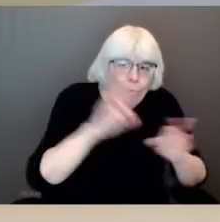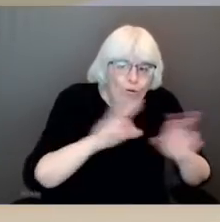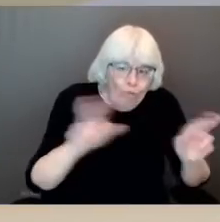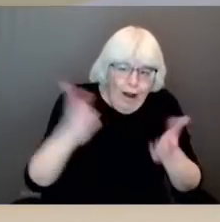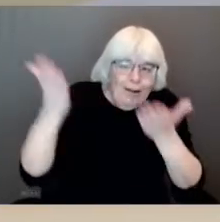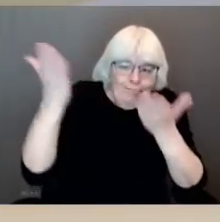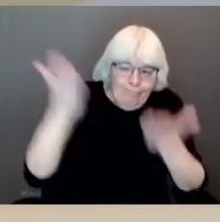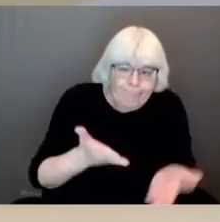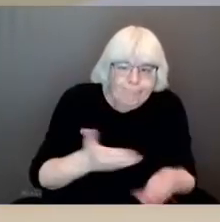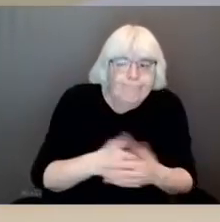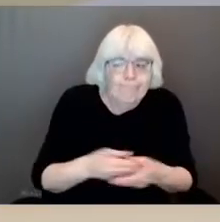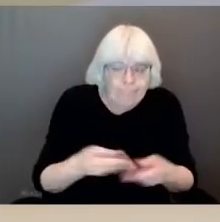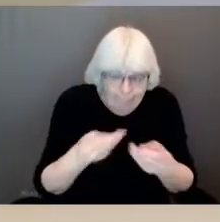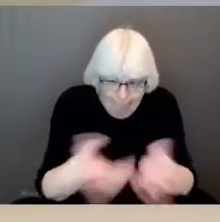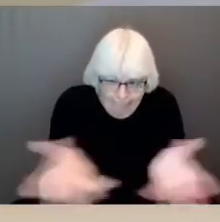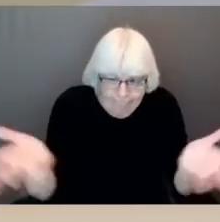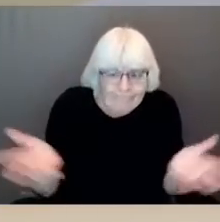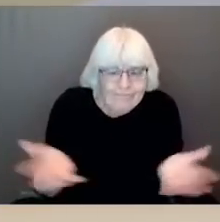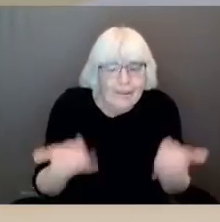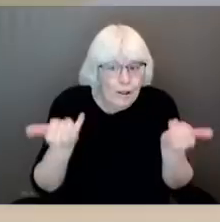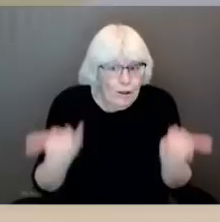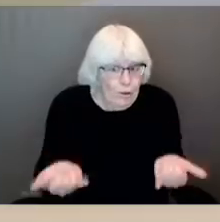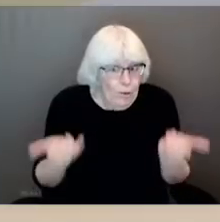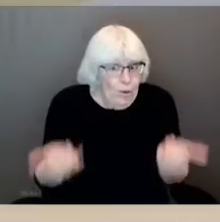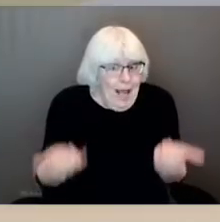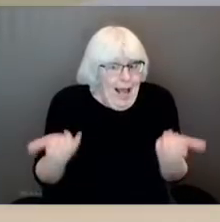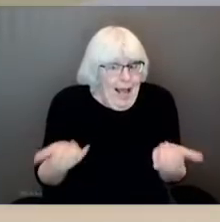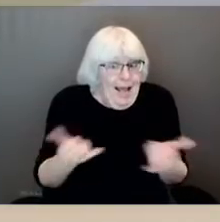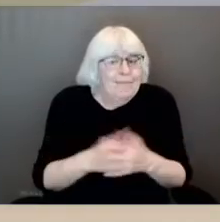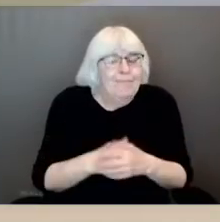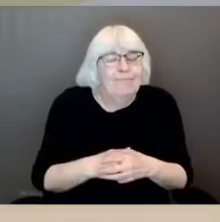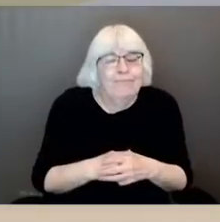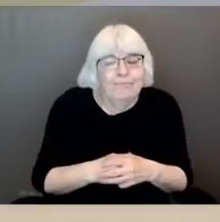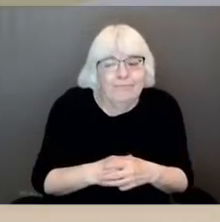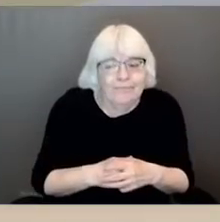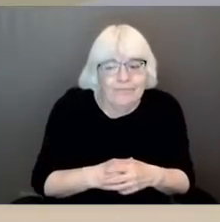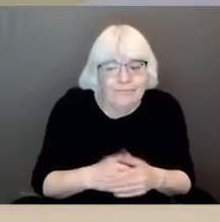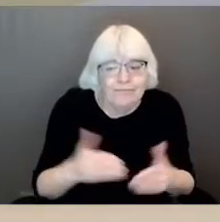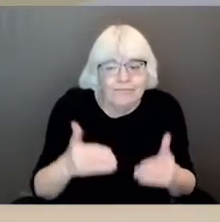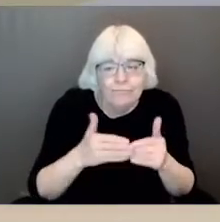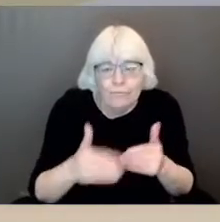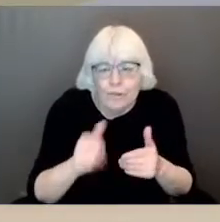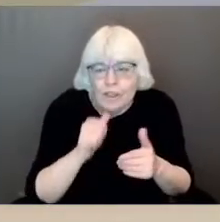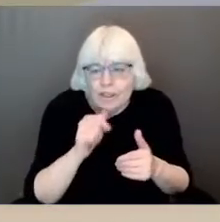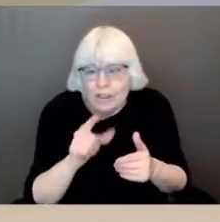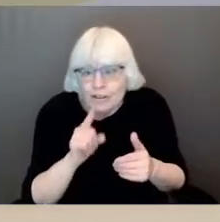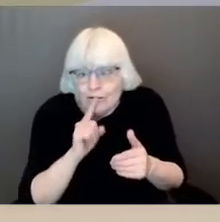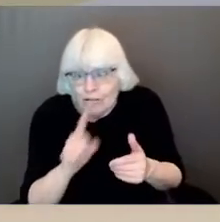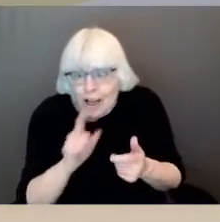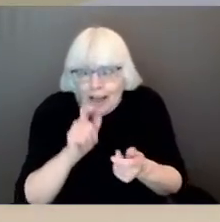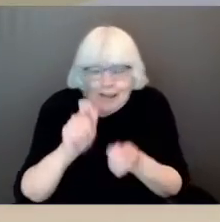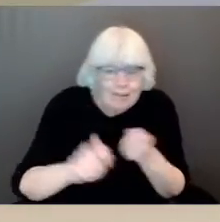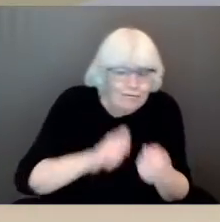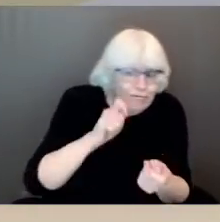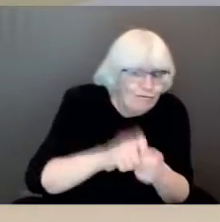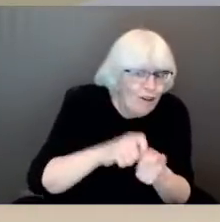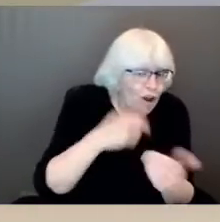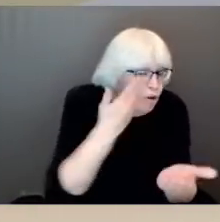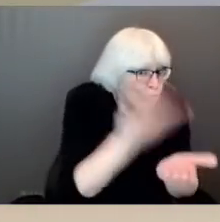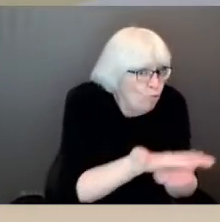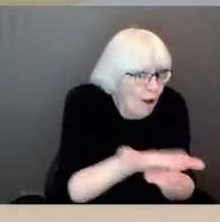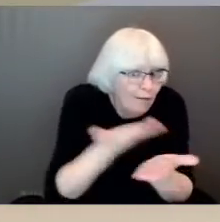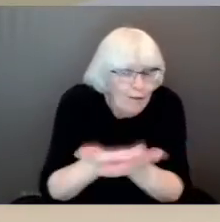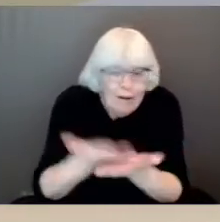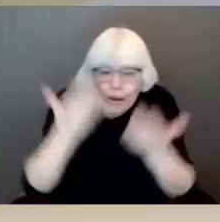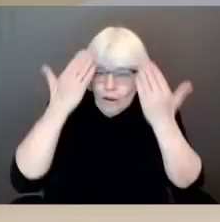today, so I don't know for sure when they'll arrive, but hopefully as soon as they arrive, it